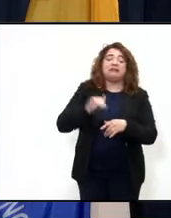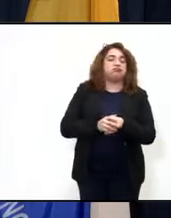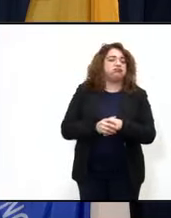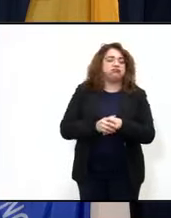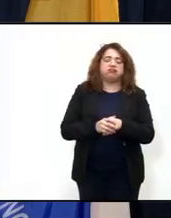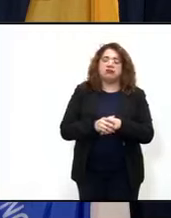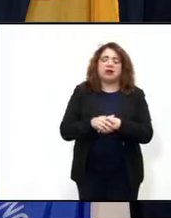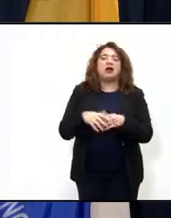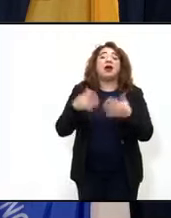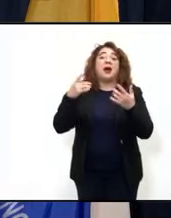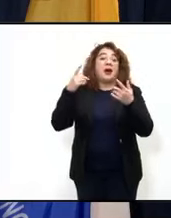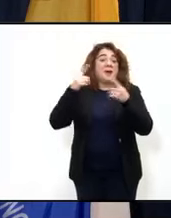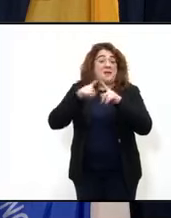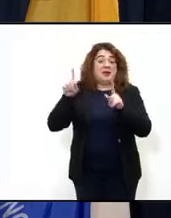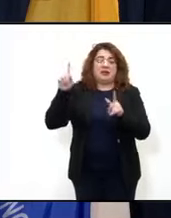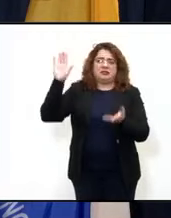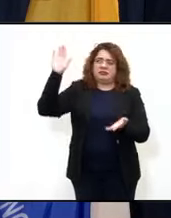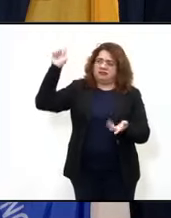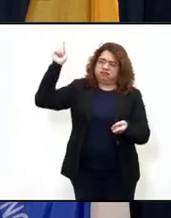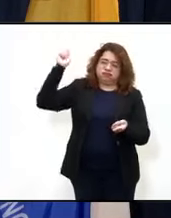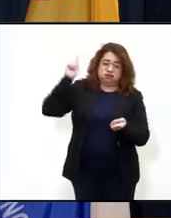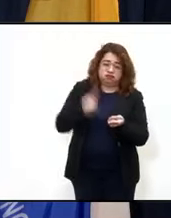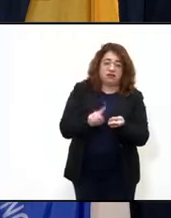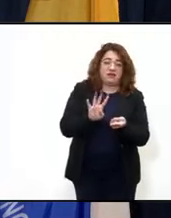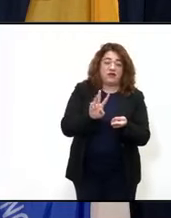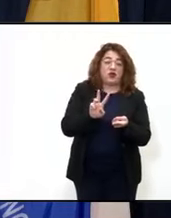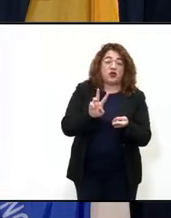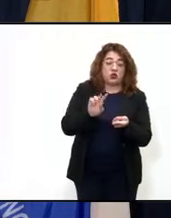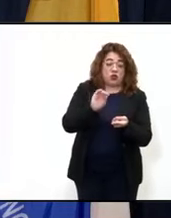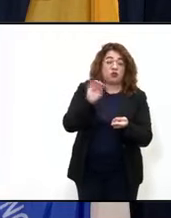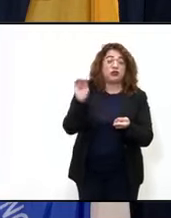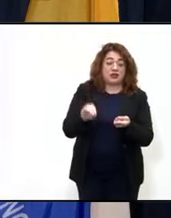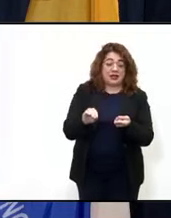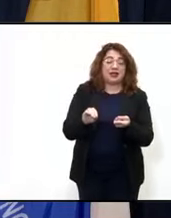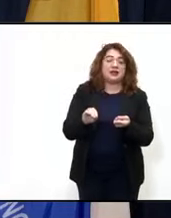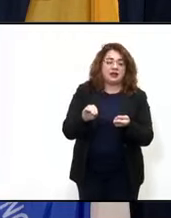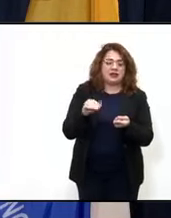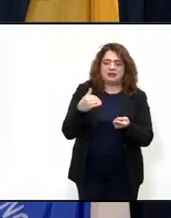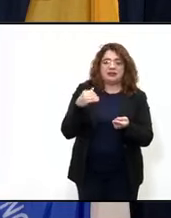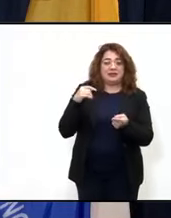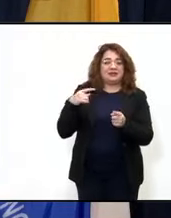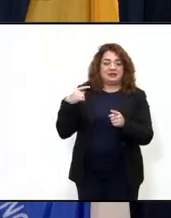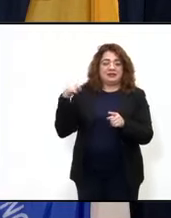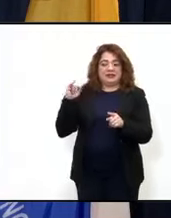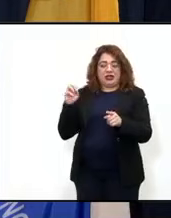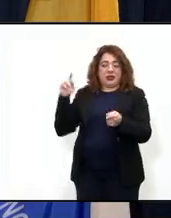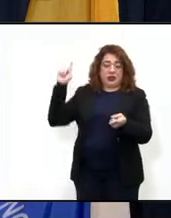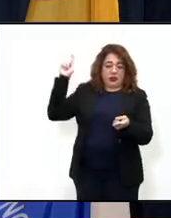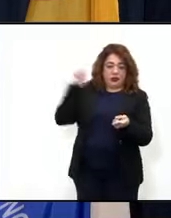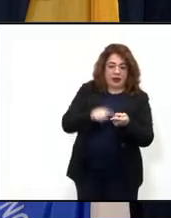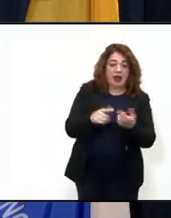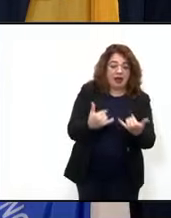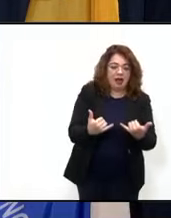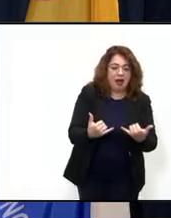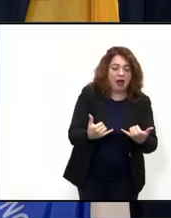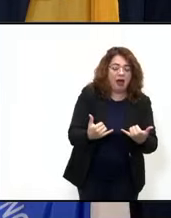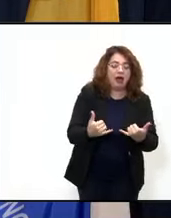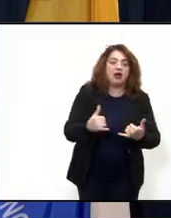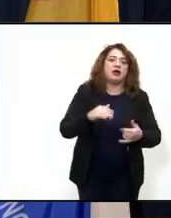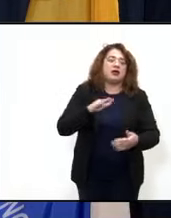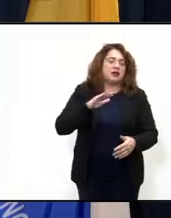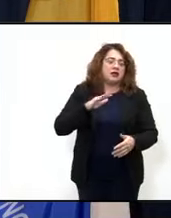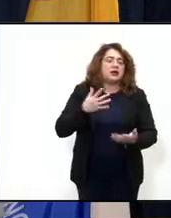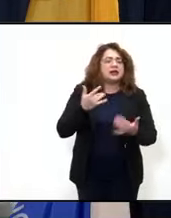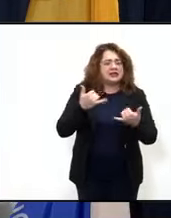I've had a huge decrease, about a 42% decrease from that peak in January. And we continue, of course, to know that we still